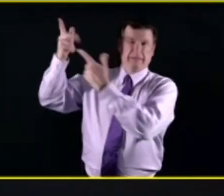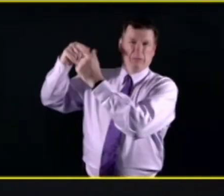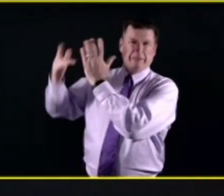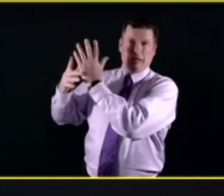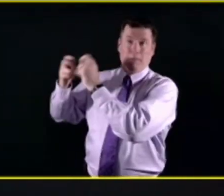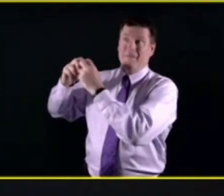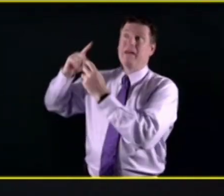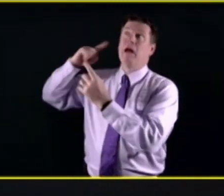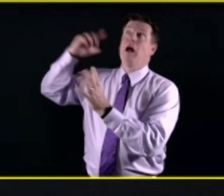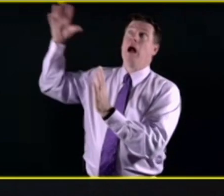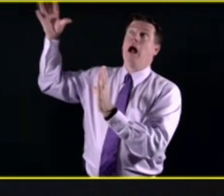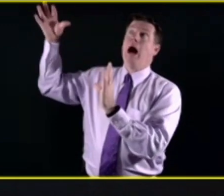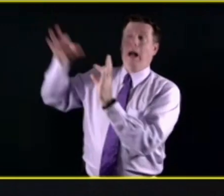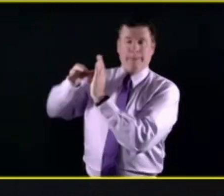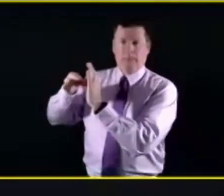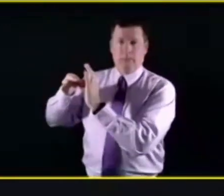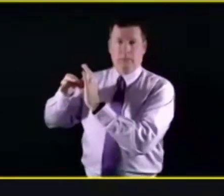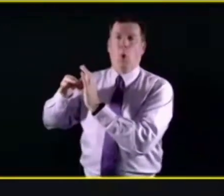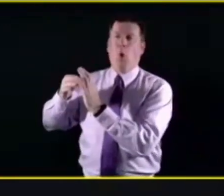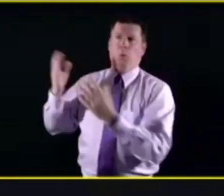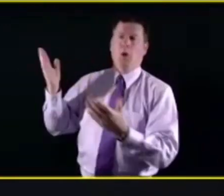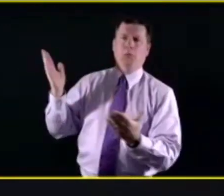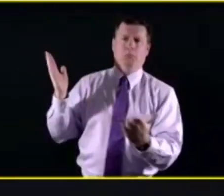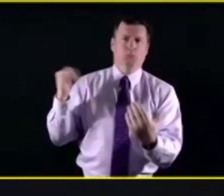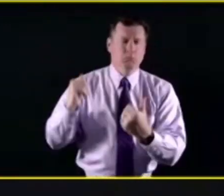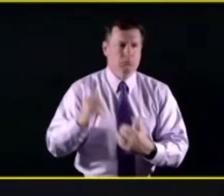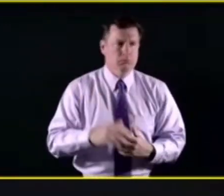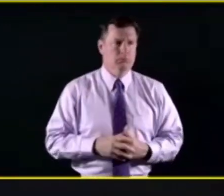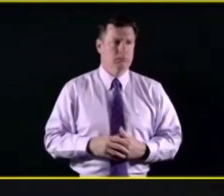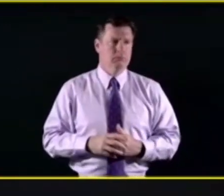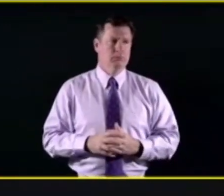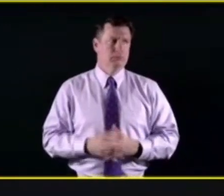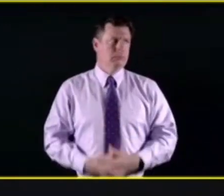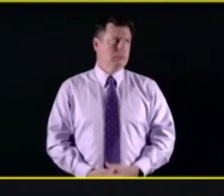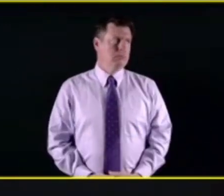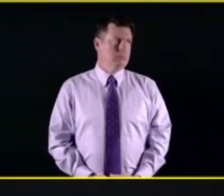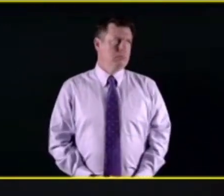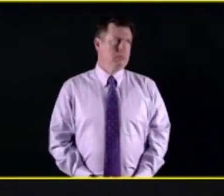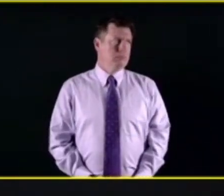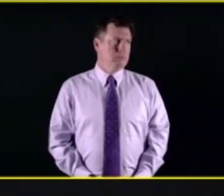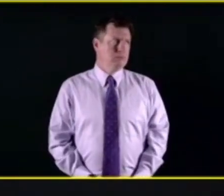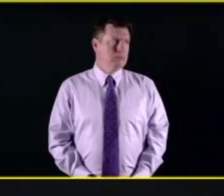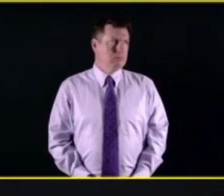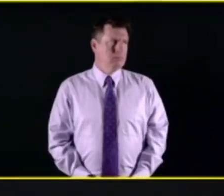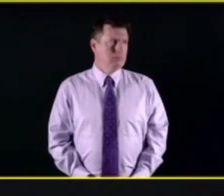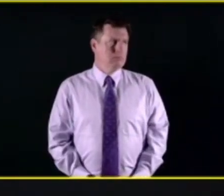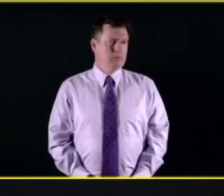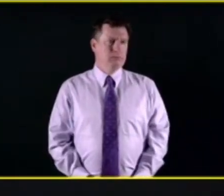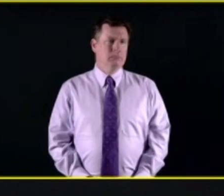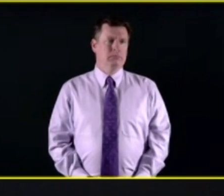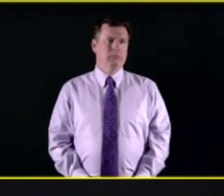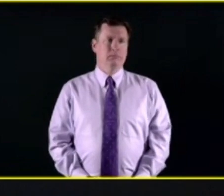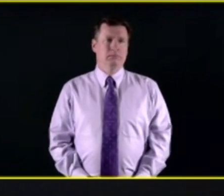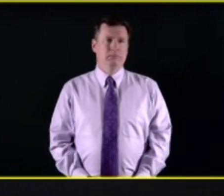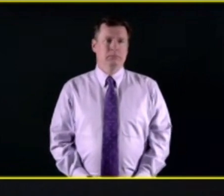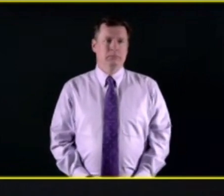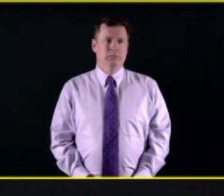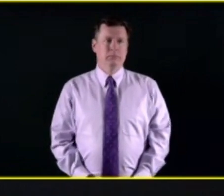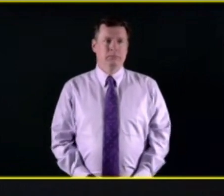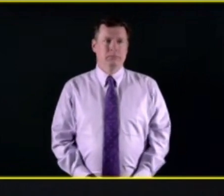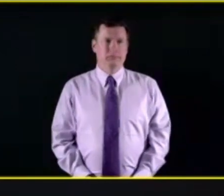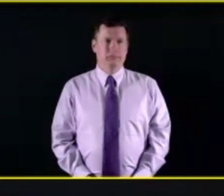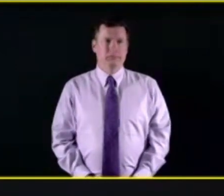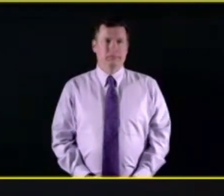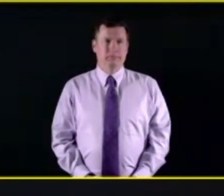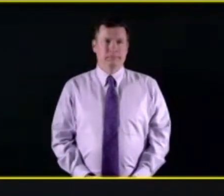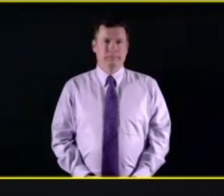Not. Yeah. Well, I see Dr. Mendoza right there. Maybe I'll just have him right there. Yeah. Been here. Yeah. If you can see him on the checkerboard. I got him